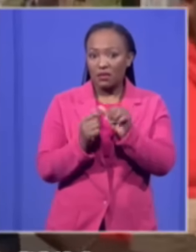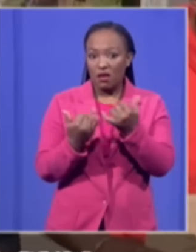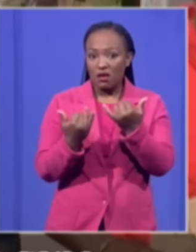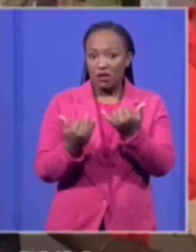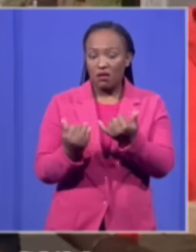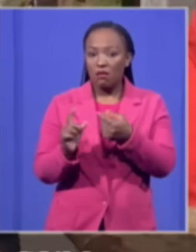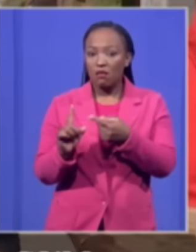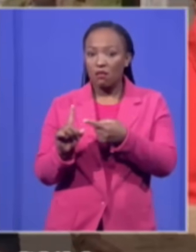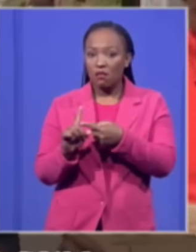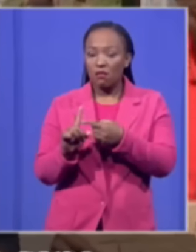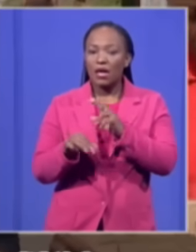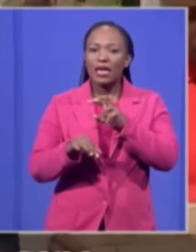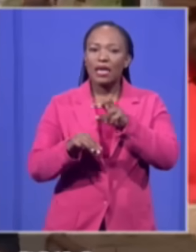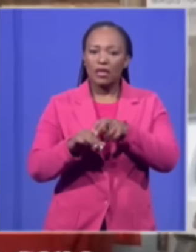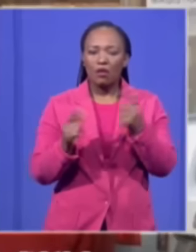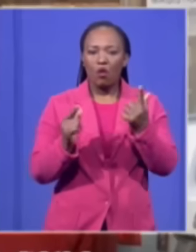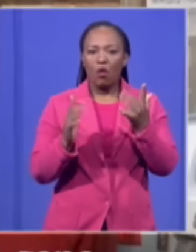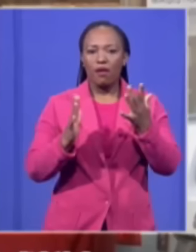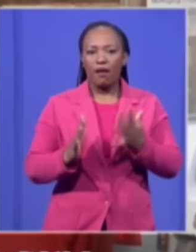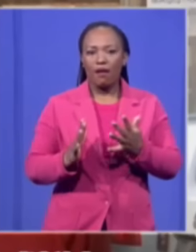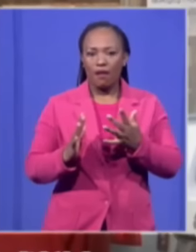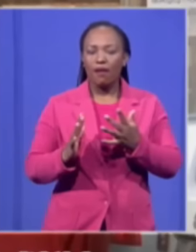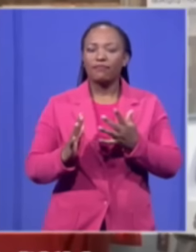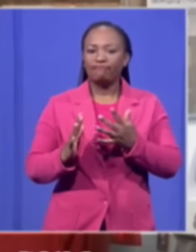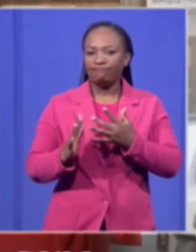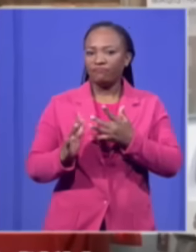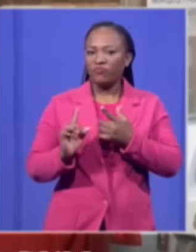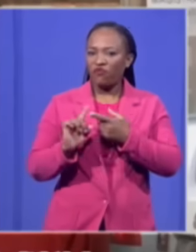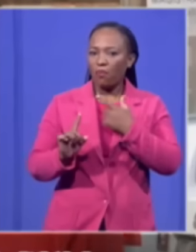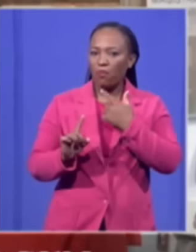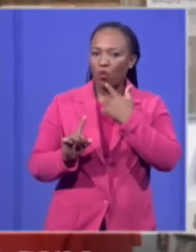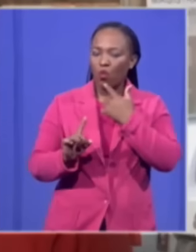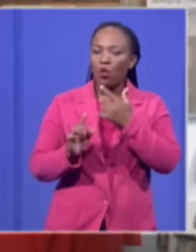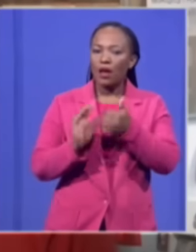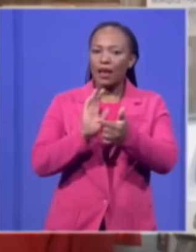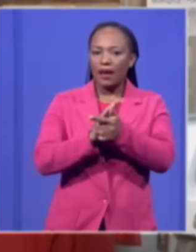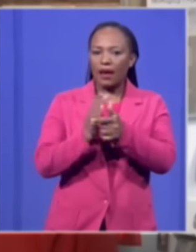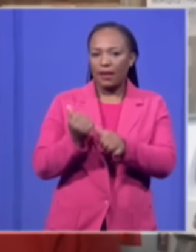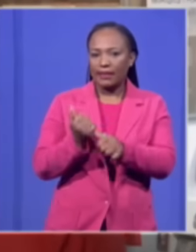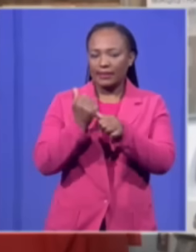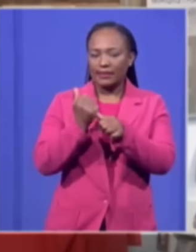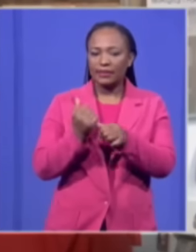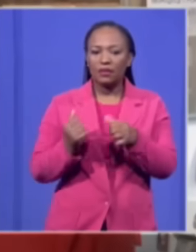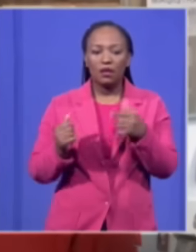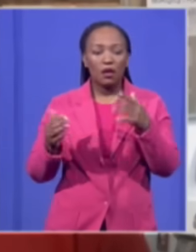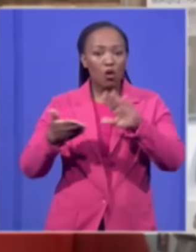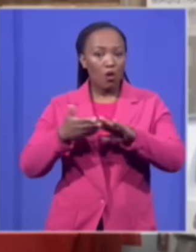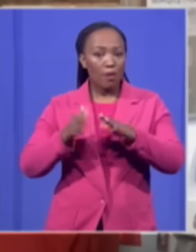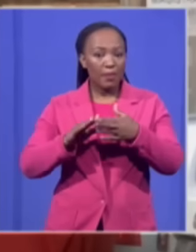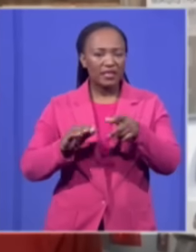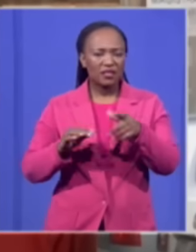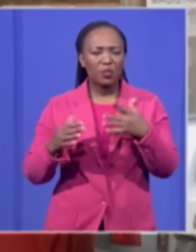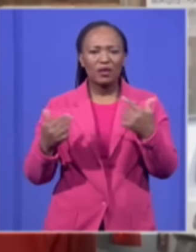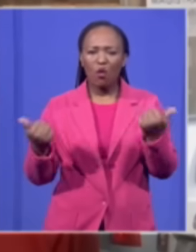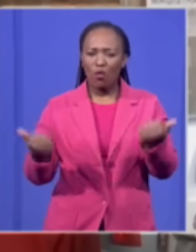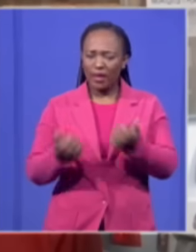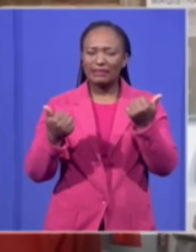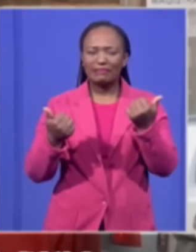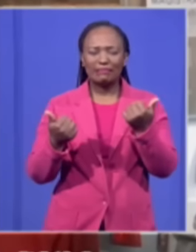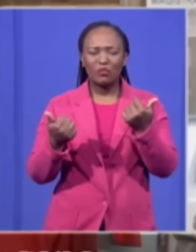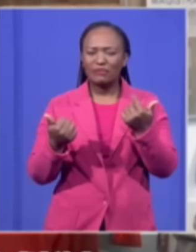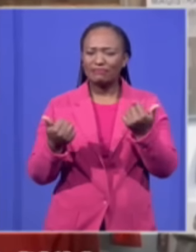a legal board lawyer. We are very much traumatized as a community due to the fact that we are still waiting for the post-mortem results